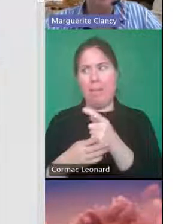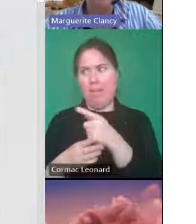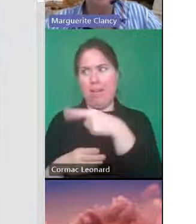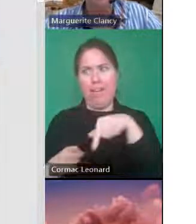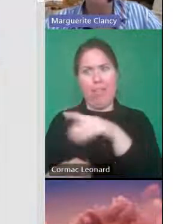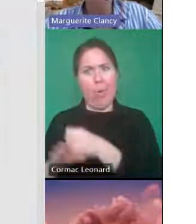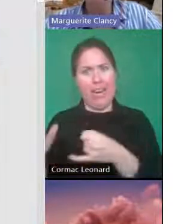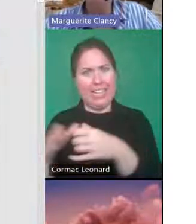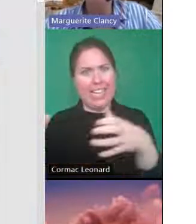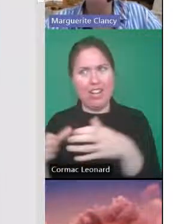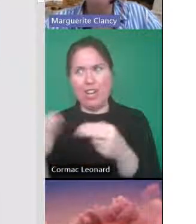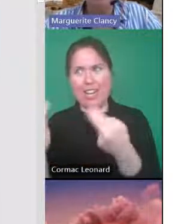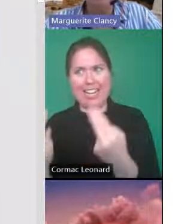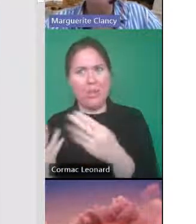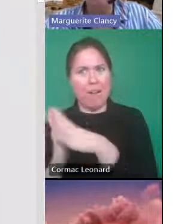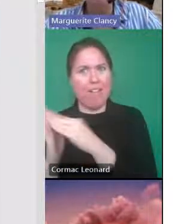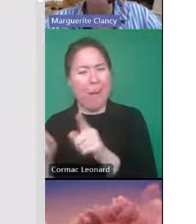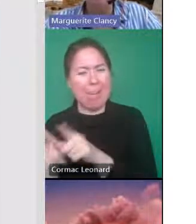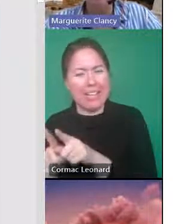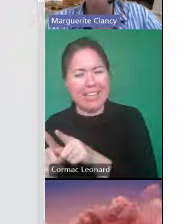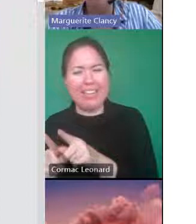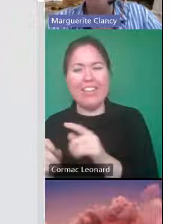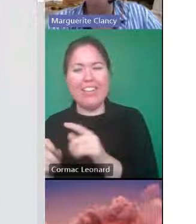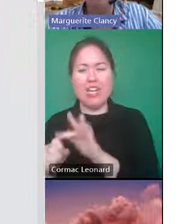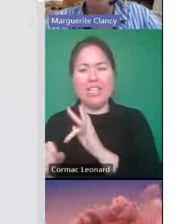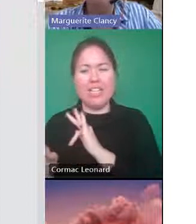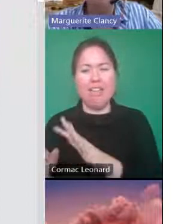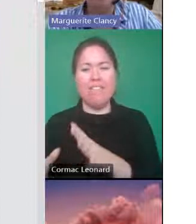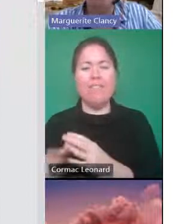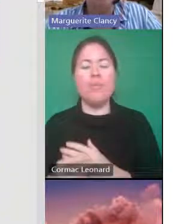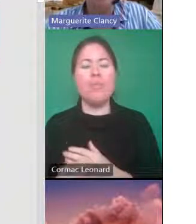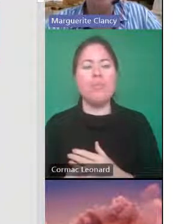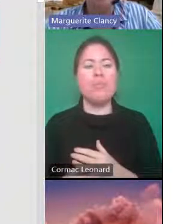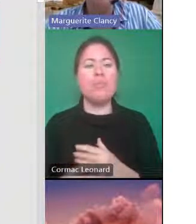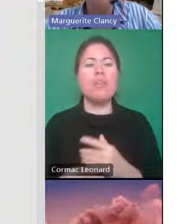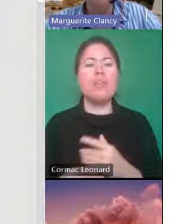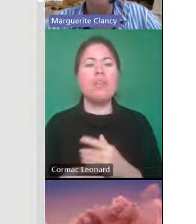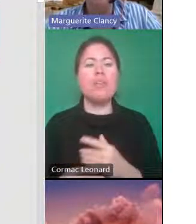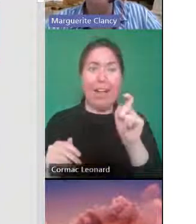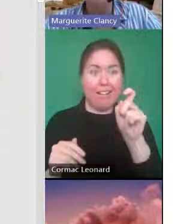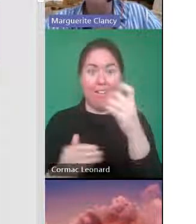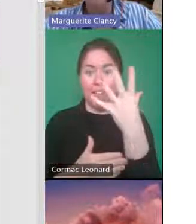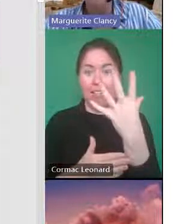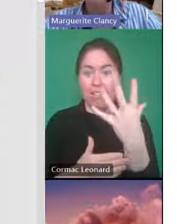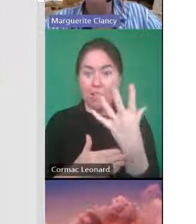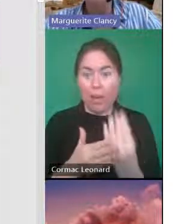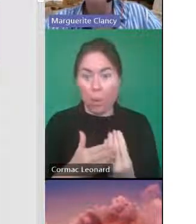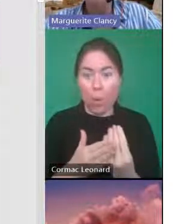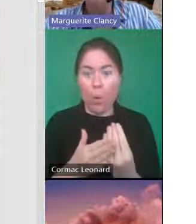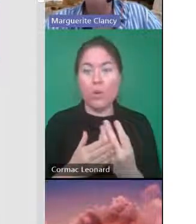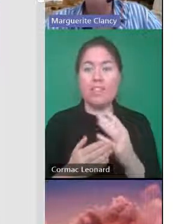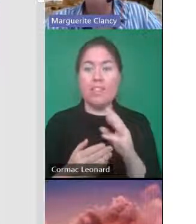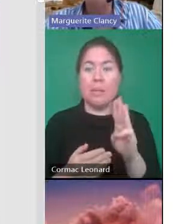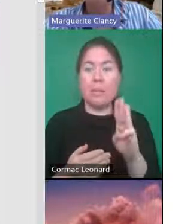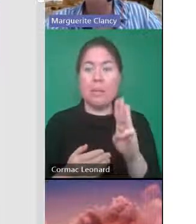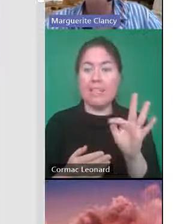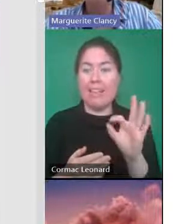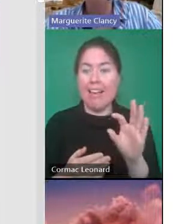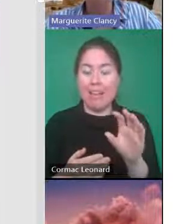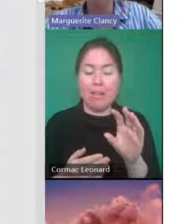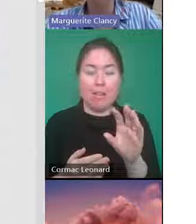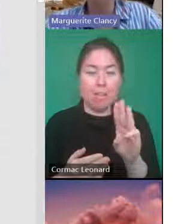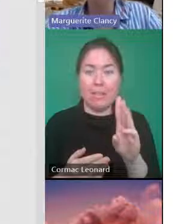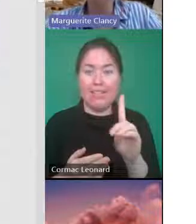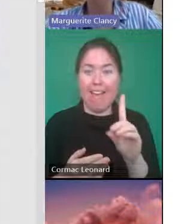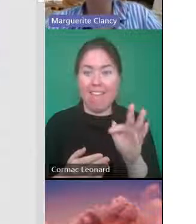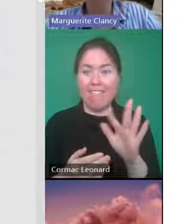located. You have the ability to download that PDF and be able to save locally. And